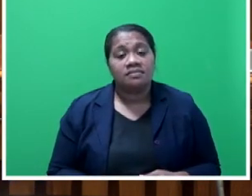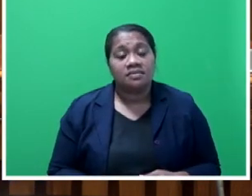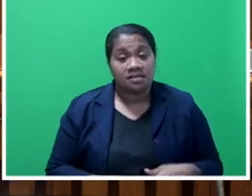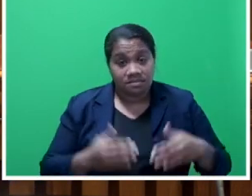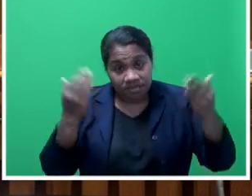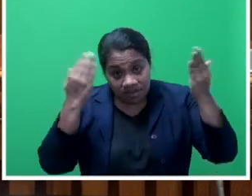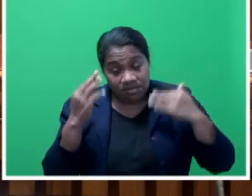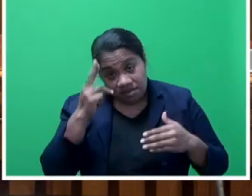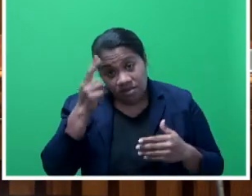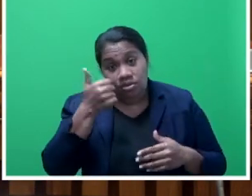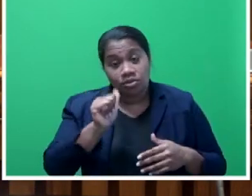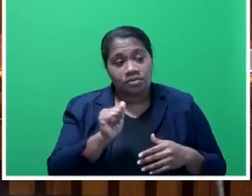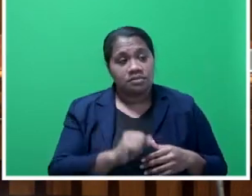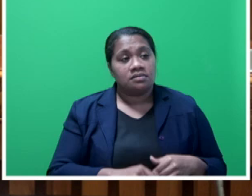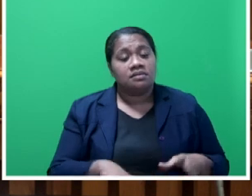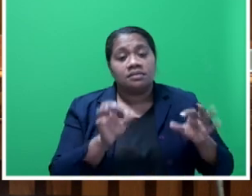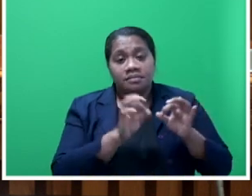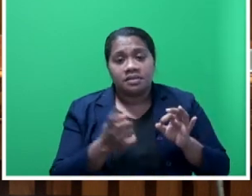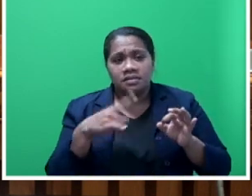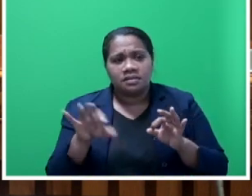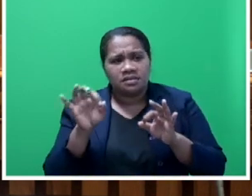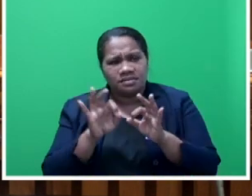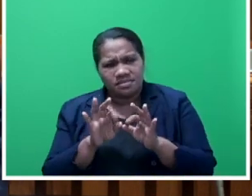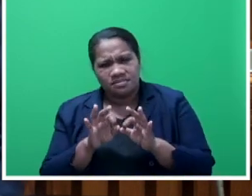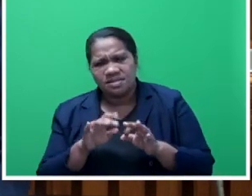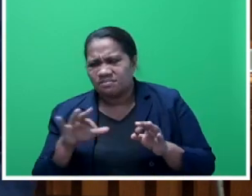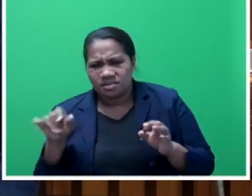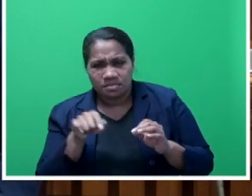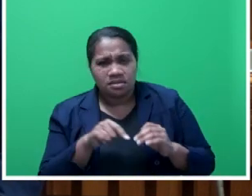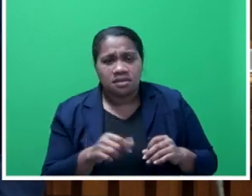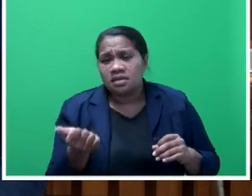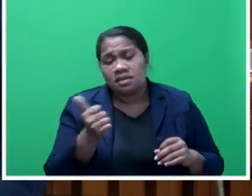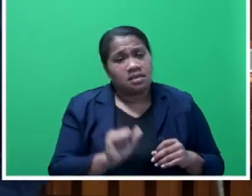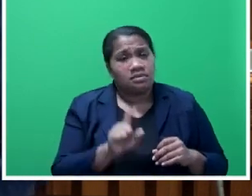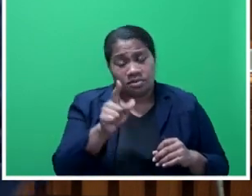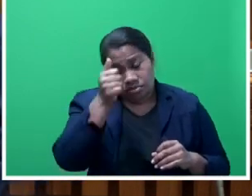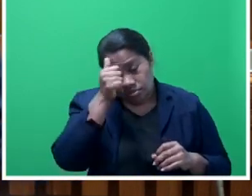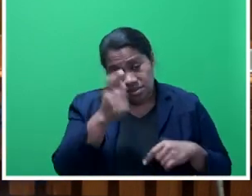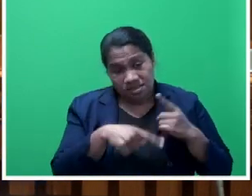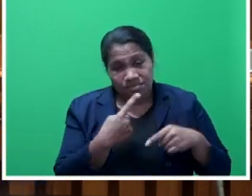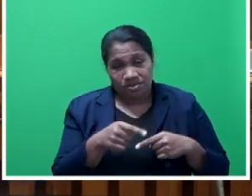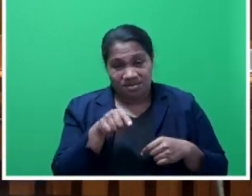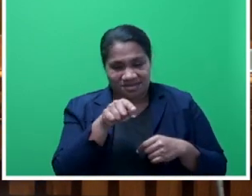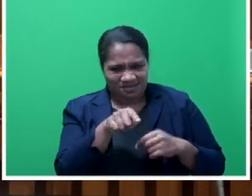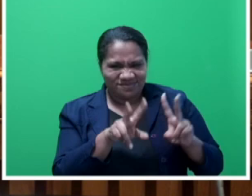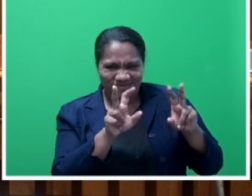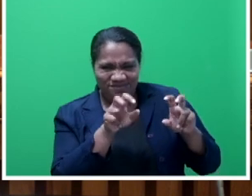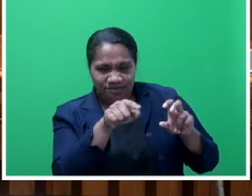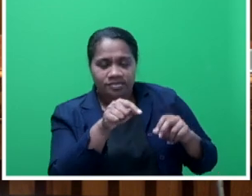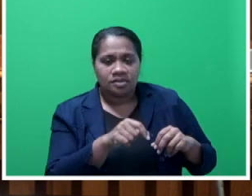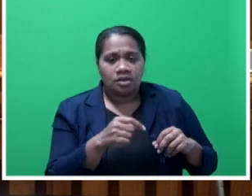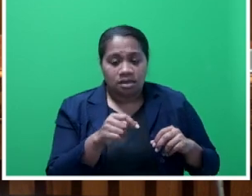use B&B Paribas. Anybody that knows about the aviation industry, it's a French-based company that does assessments of